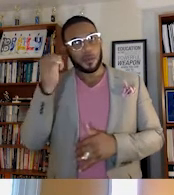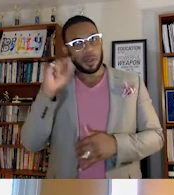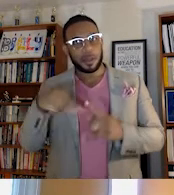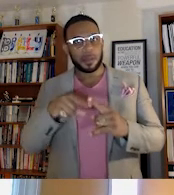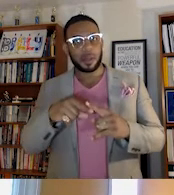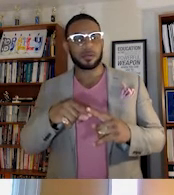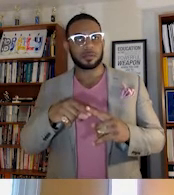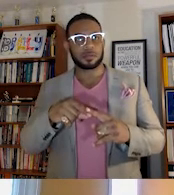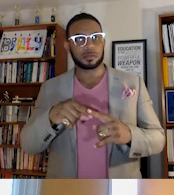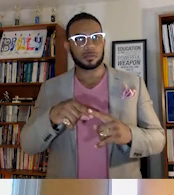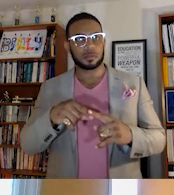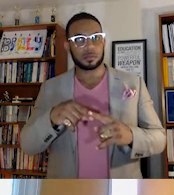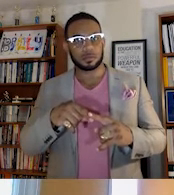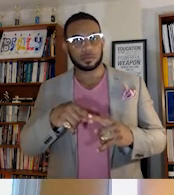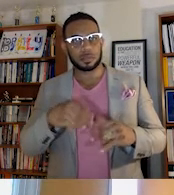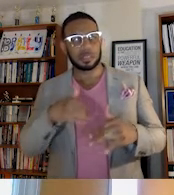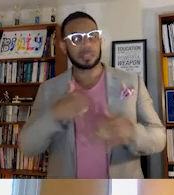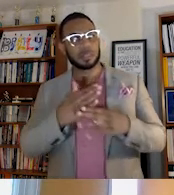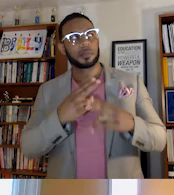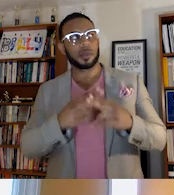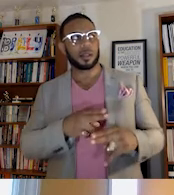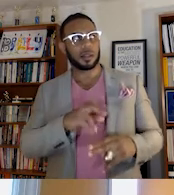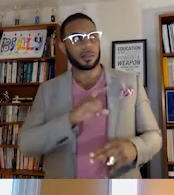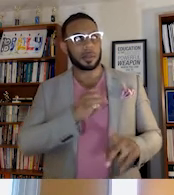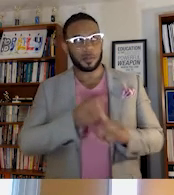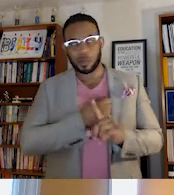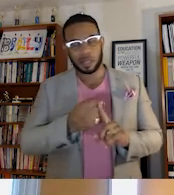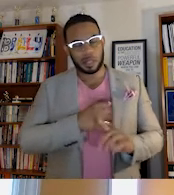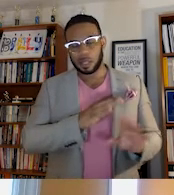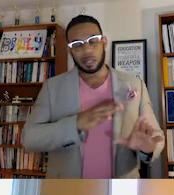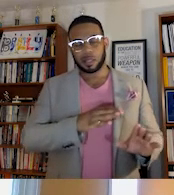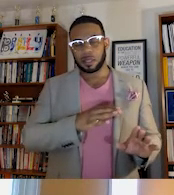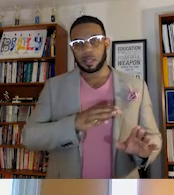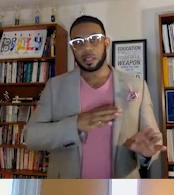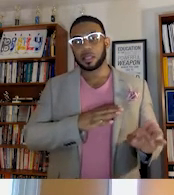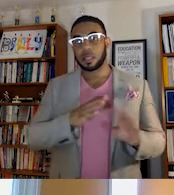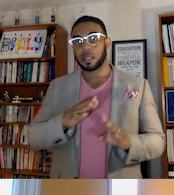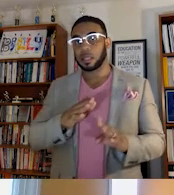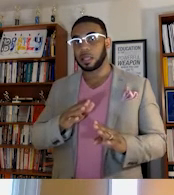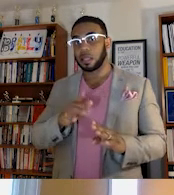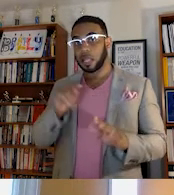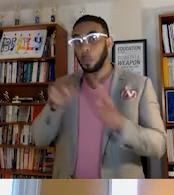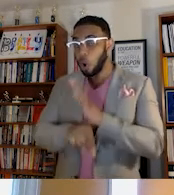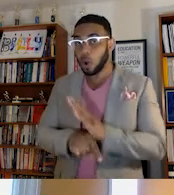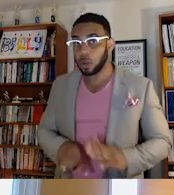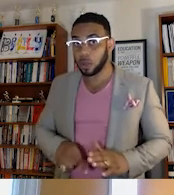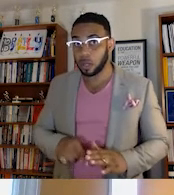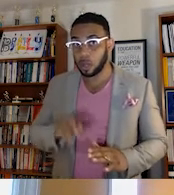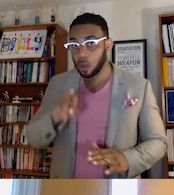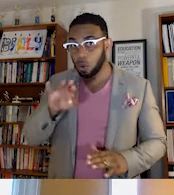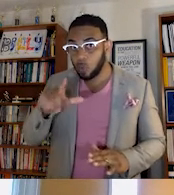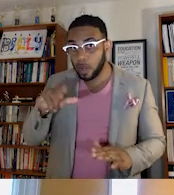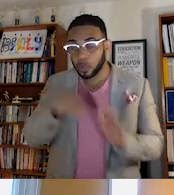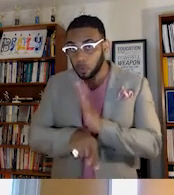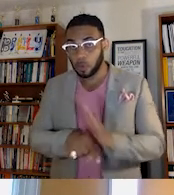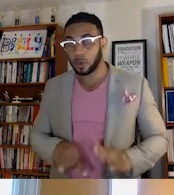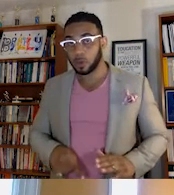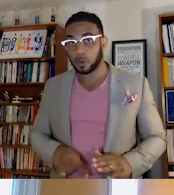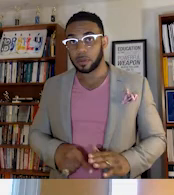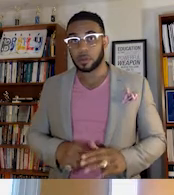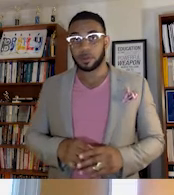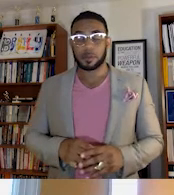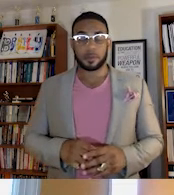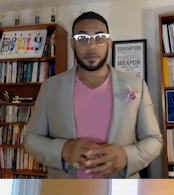about, let's stop calling it police brutality too. It's murder. It's racist murder.